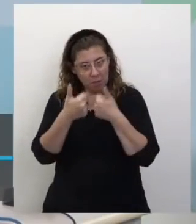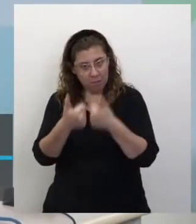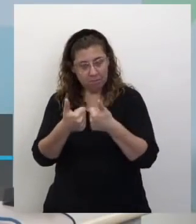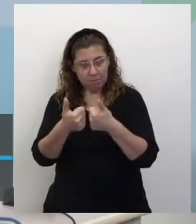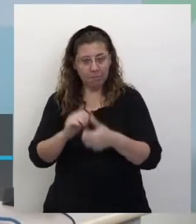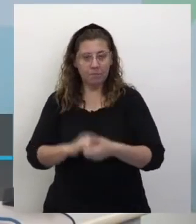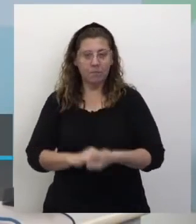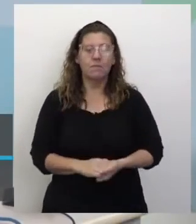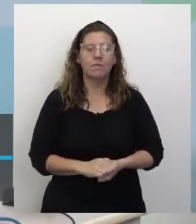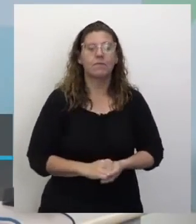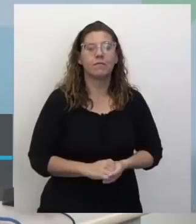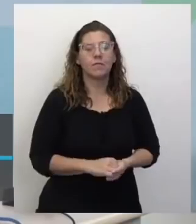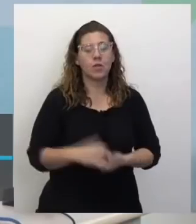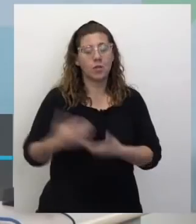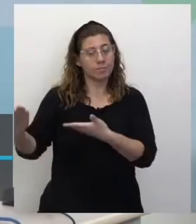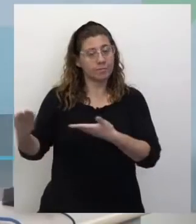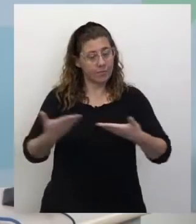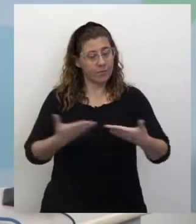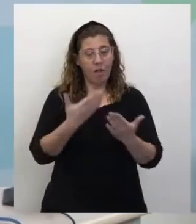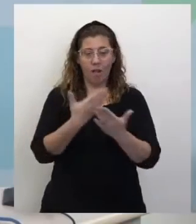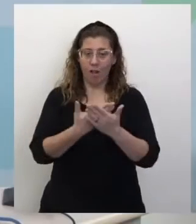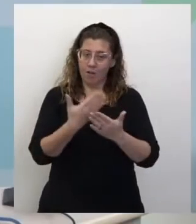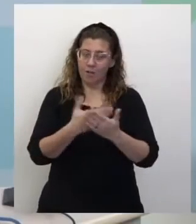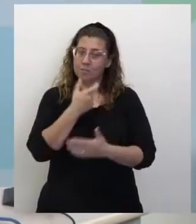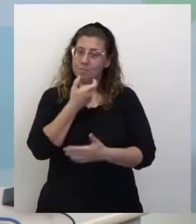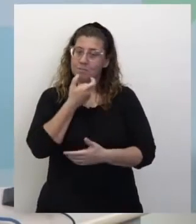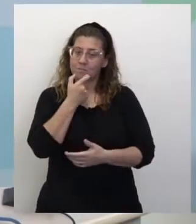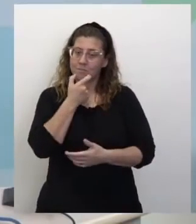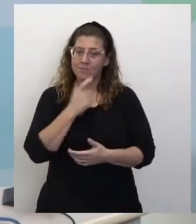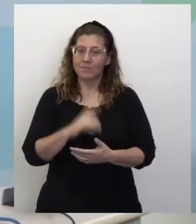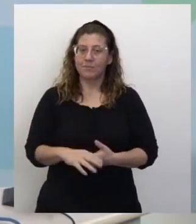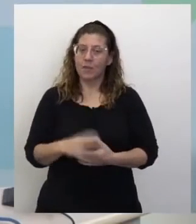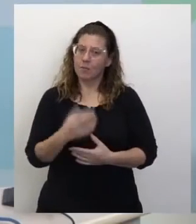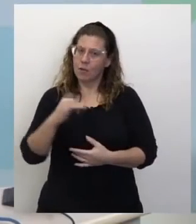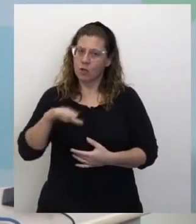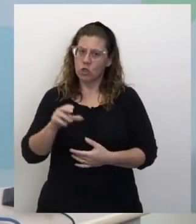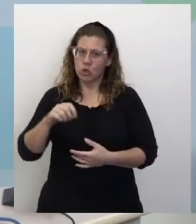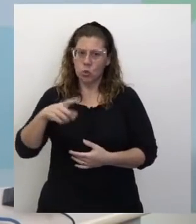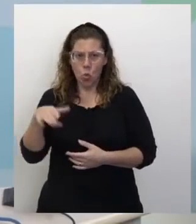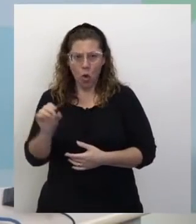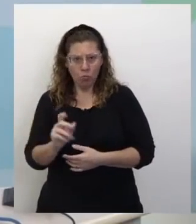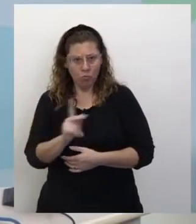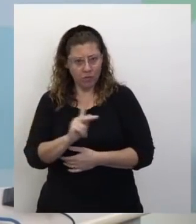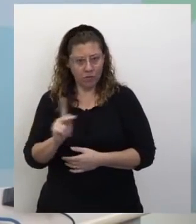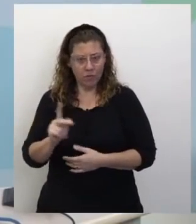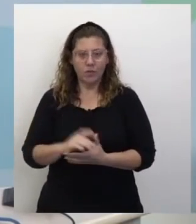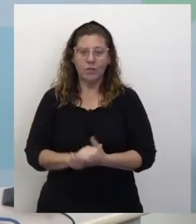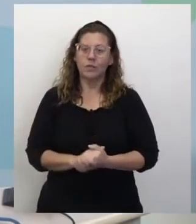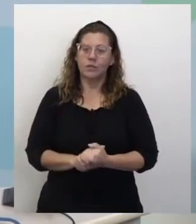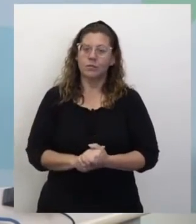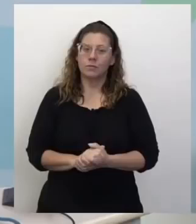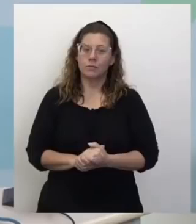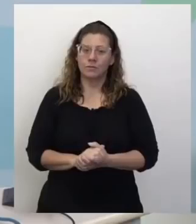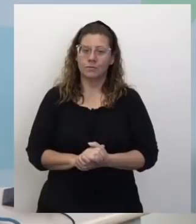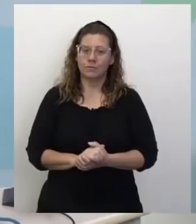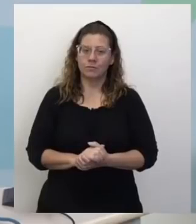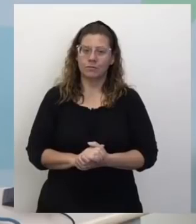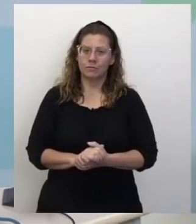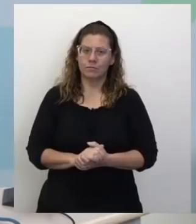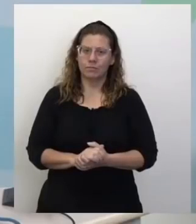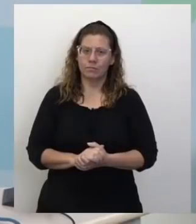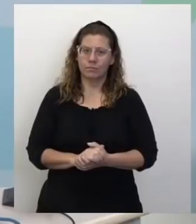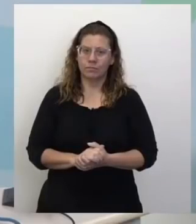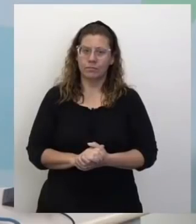another English class. Sejam bem-vindos a mais uma aula de inglês. My name is João, as you know it. And today we are going to have...